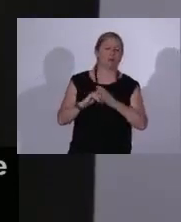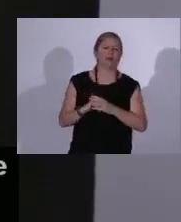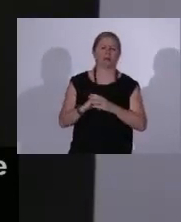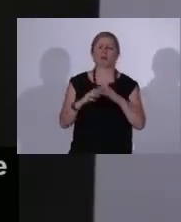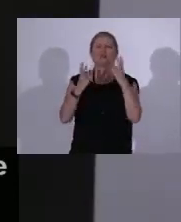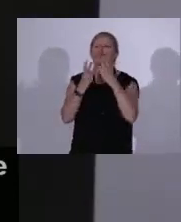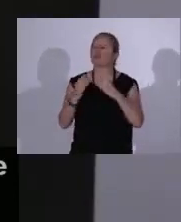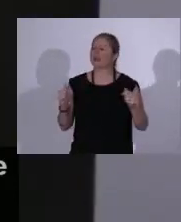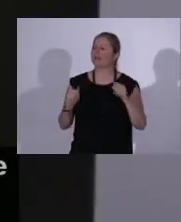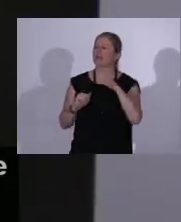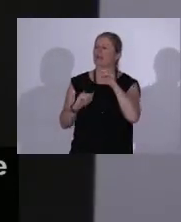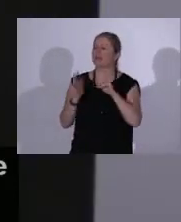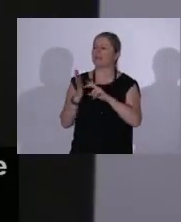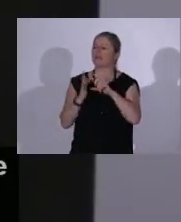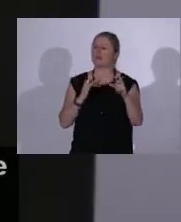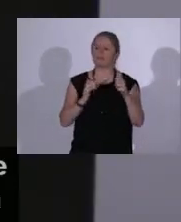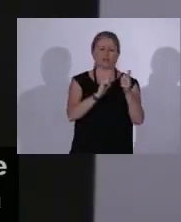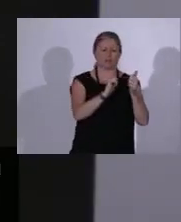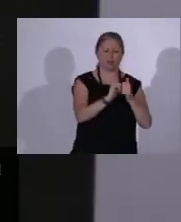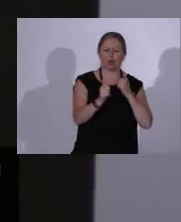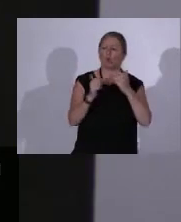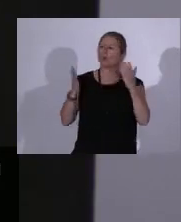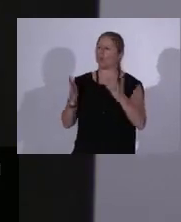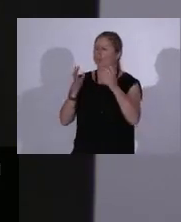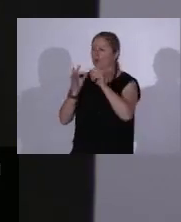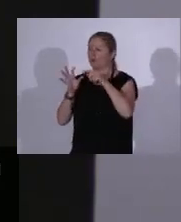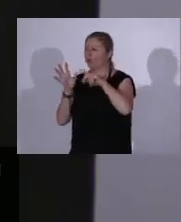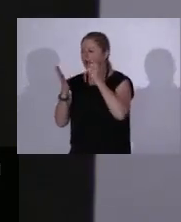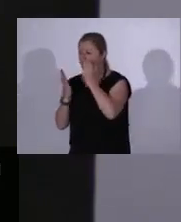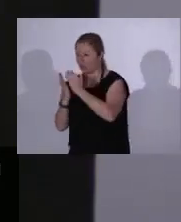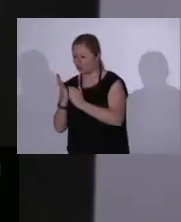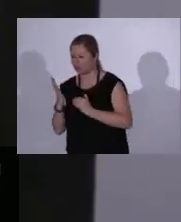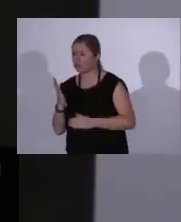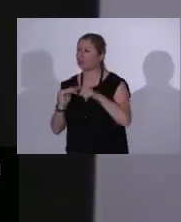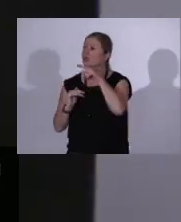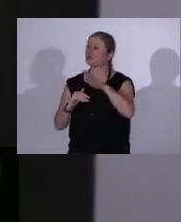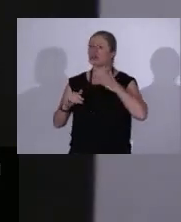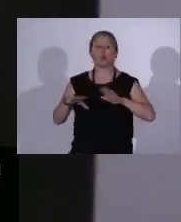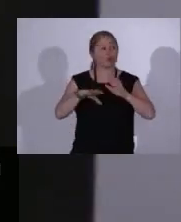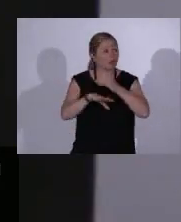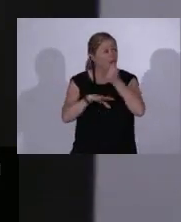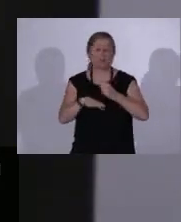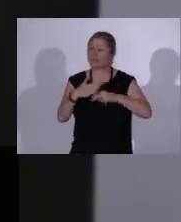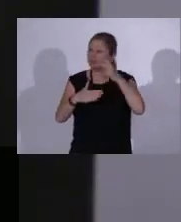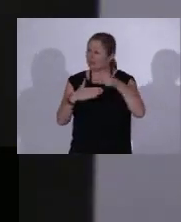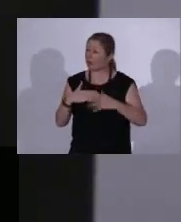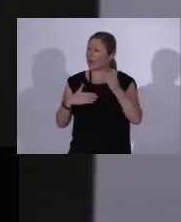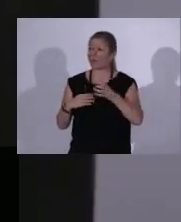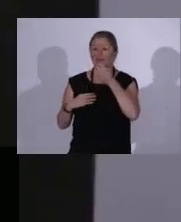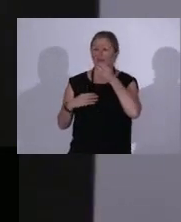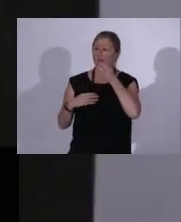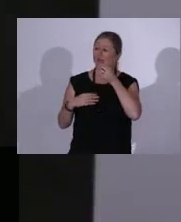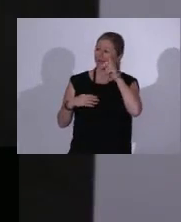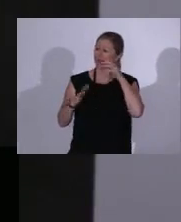resources from VicSport and Play by the Rules. So if you are looking to create a new program, hopefully there's a little bit of a formula to